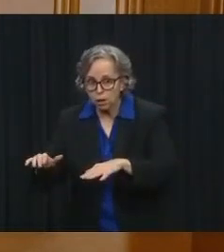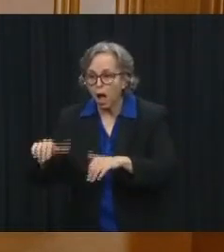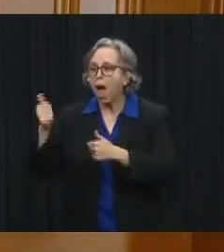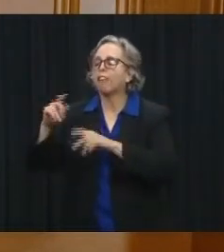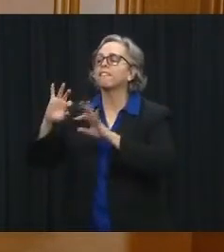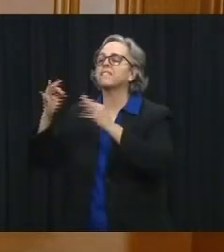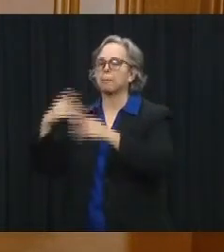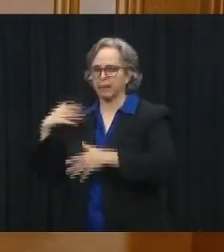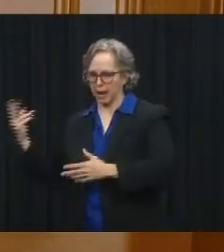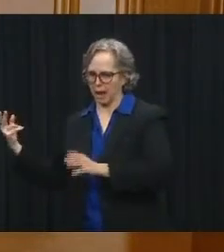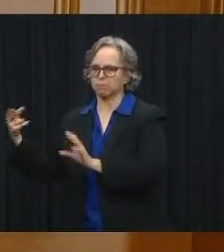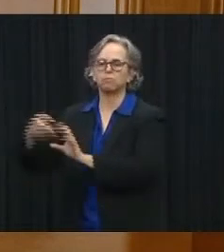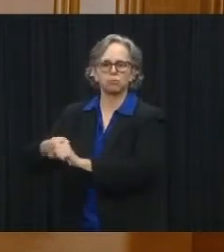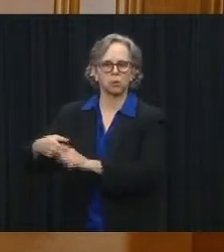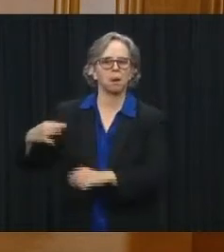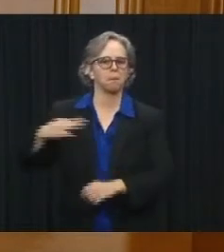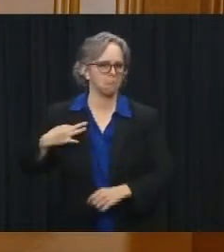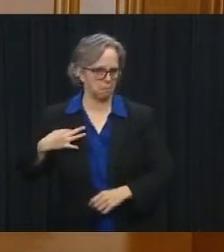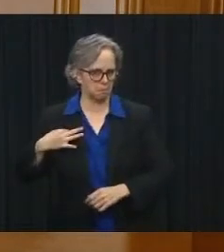Parents can enroll now.